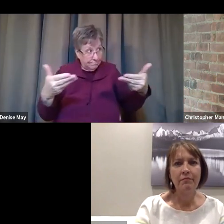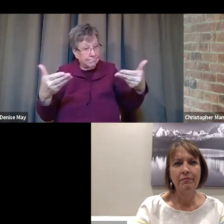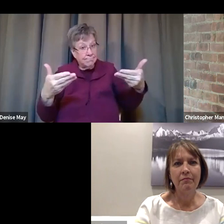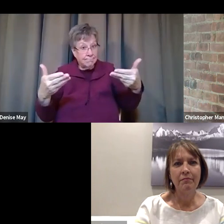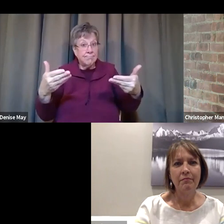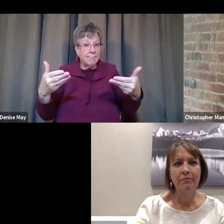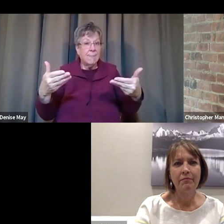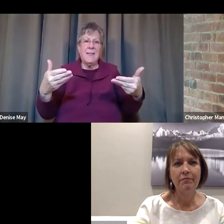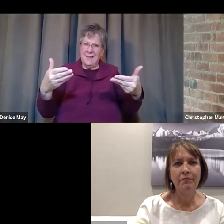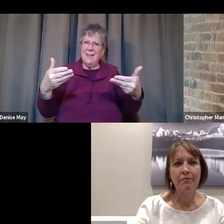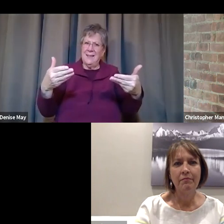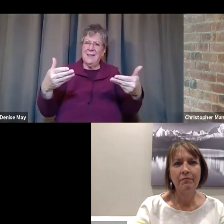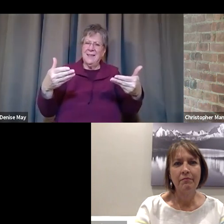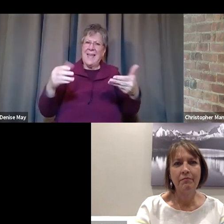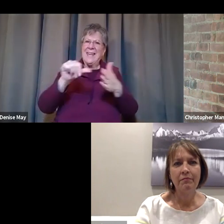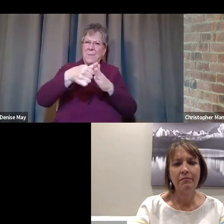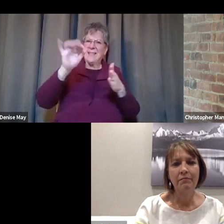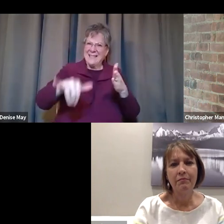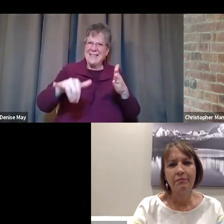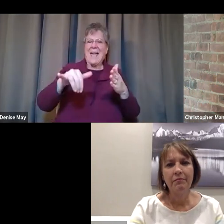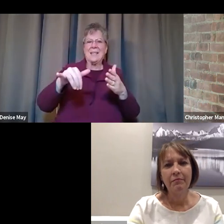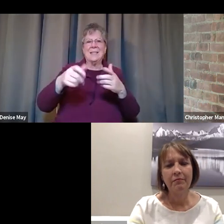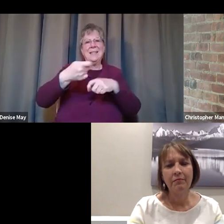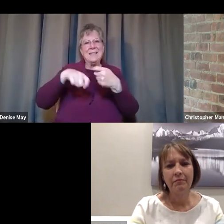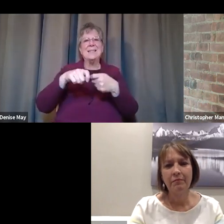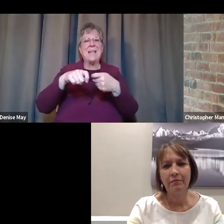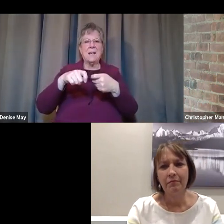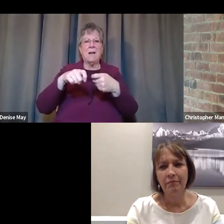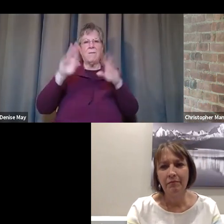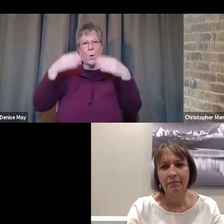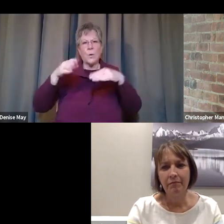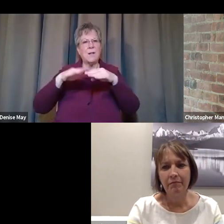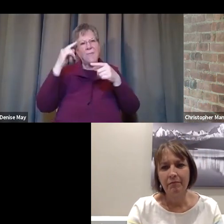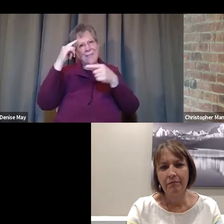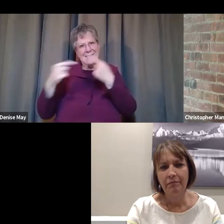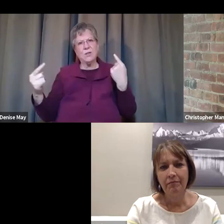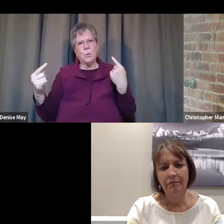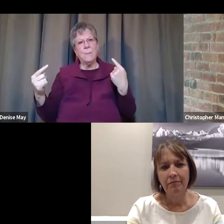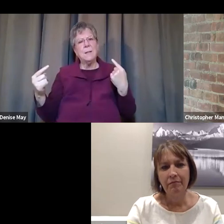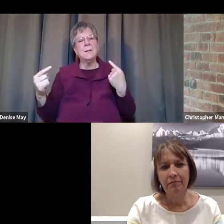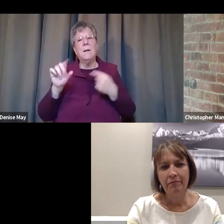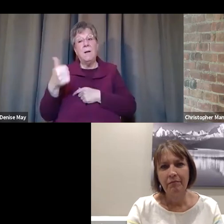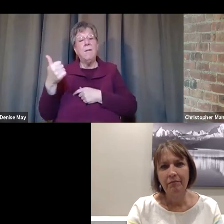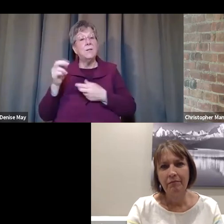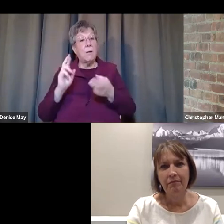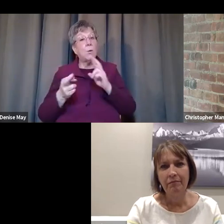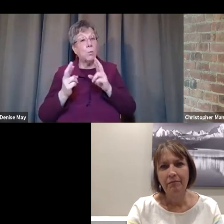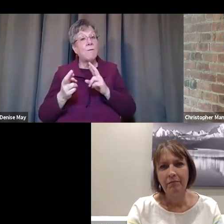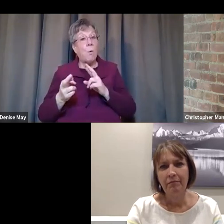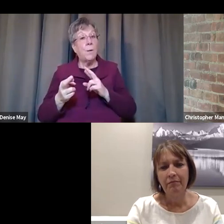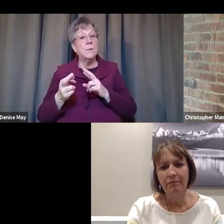feature as opposed to the places where there's so much harsh disagreement. There are other reforms that have